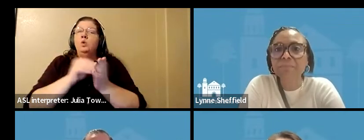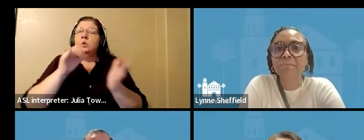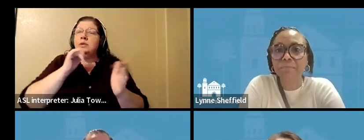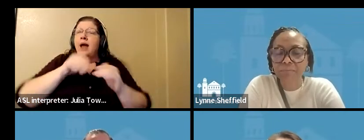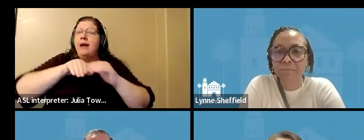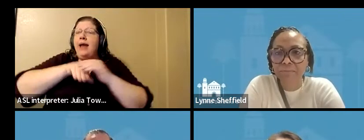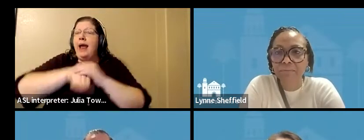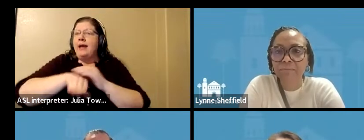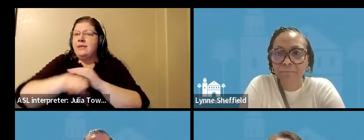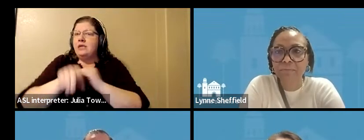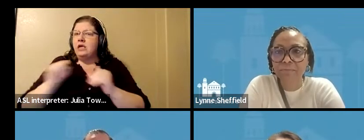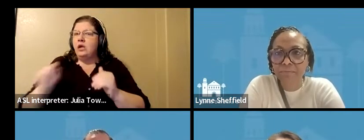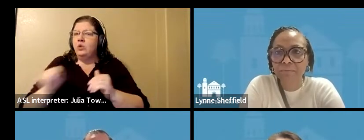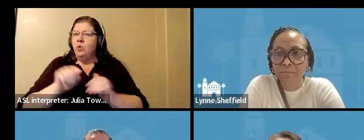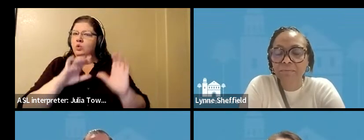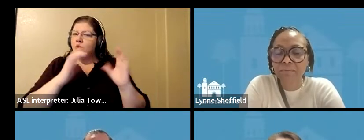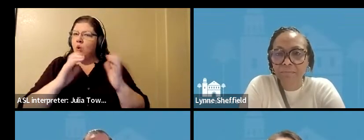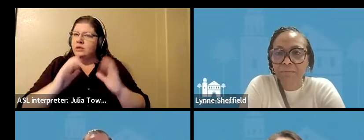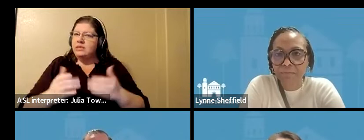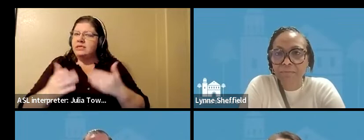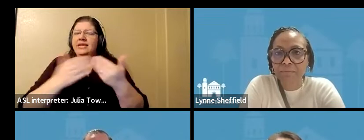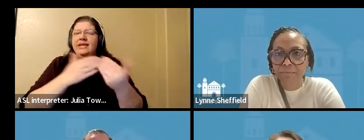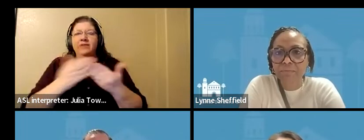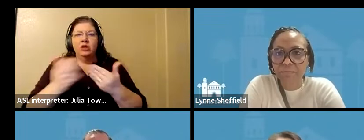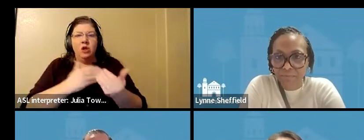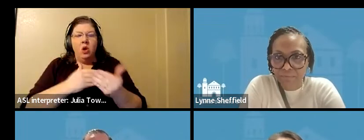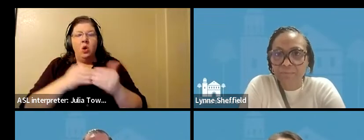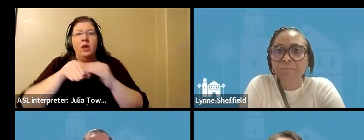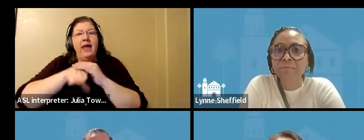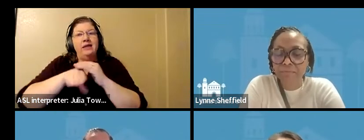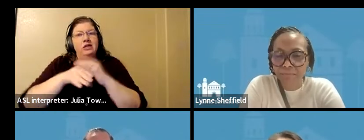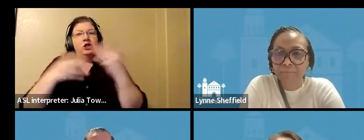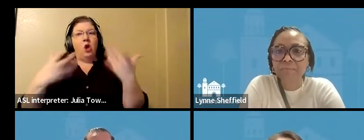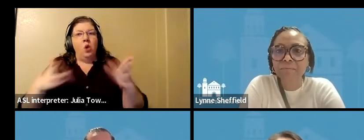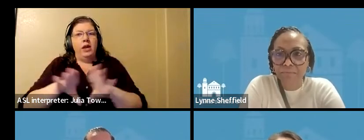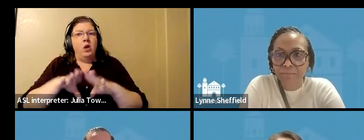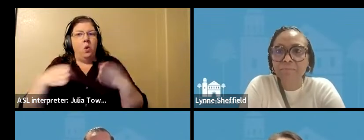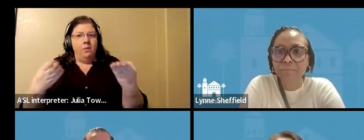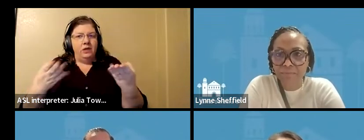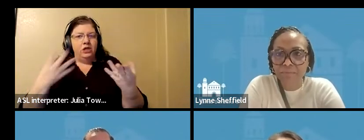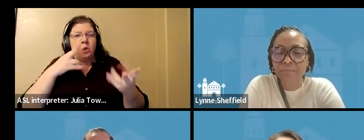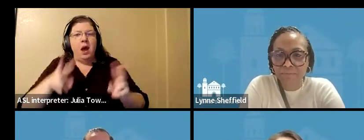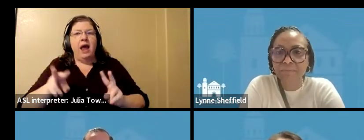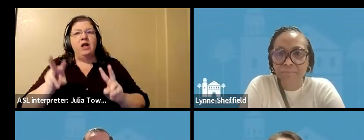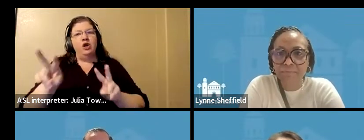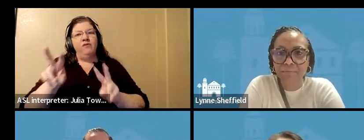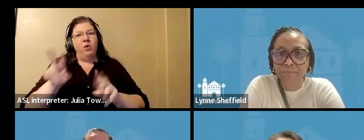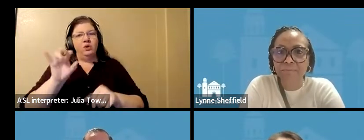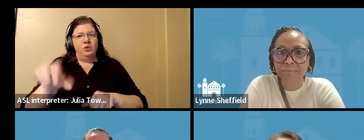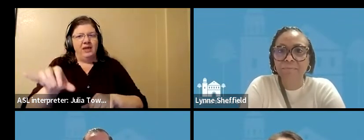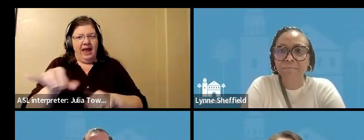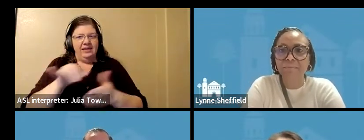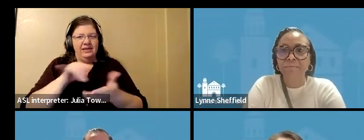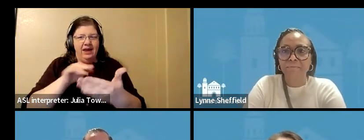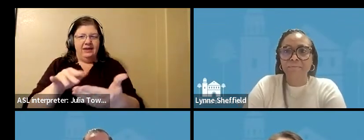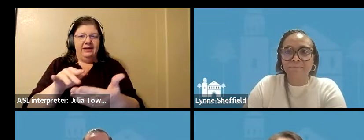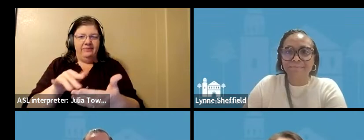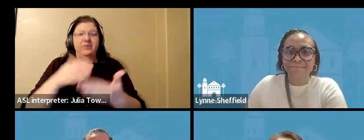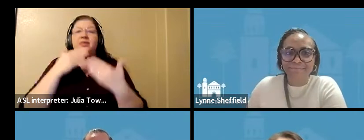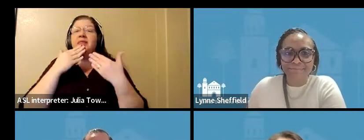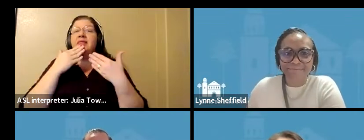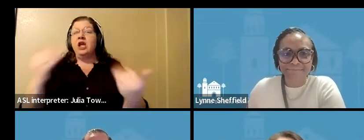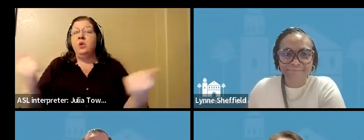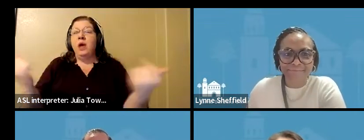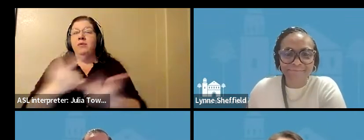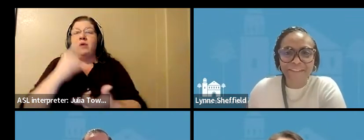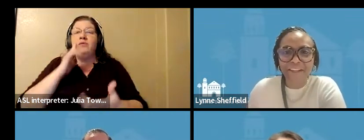accessing those courses, even though the access is already open. So I look forward to that study. So thank you everyone for